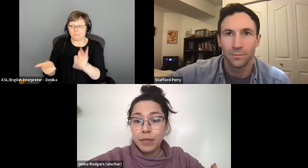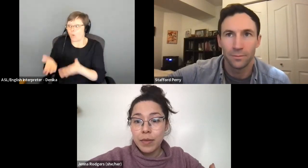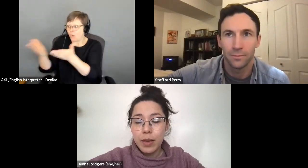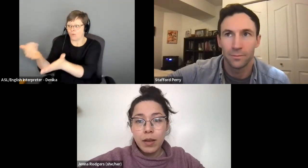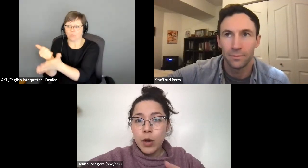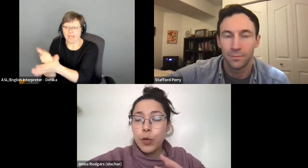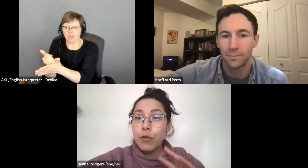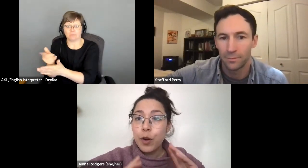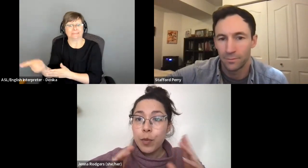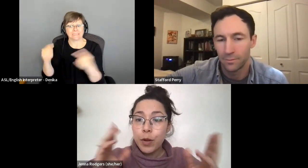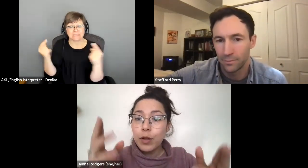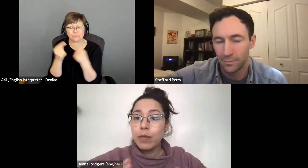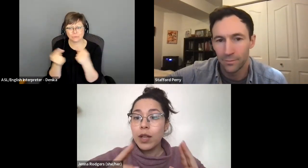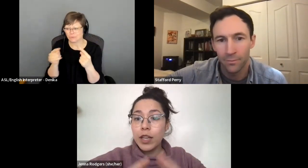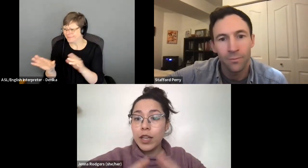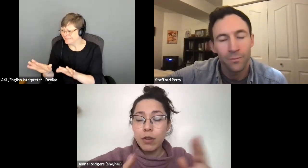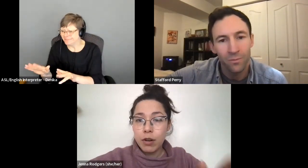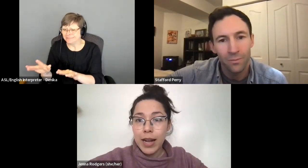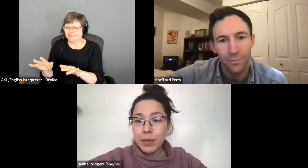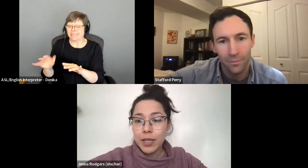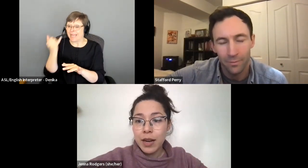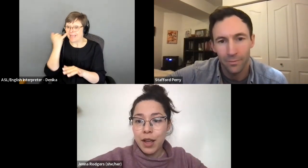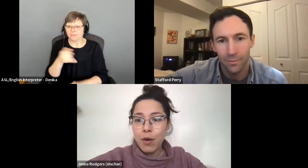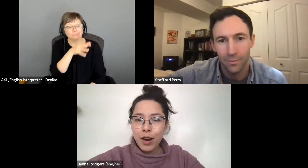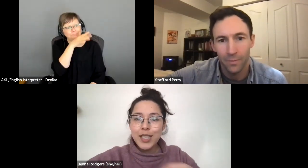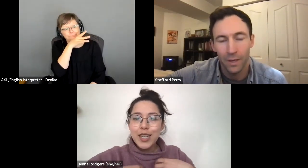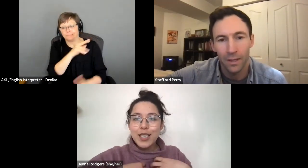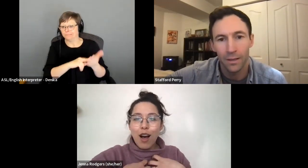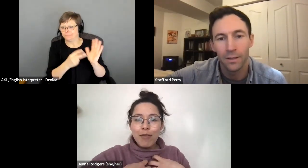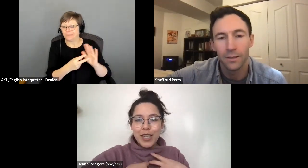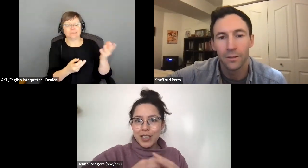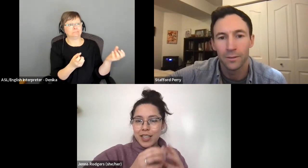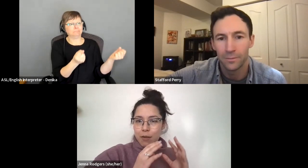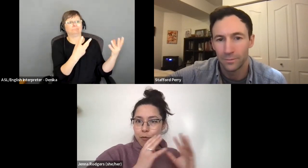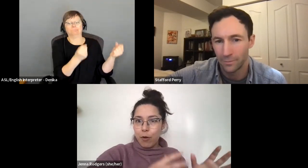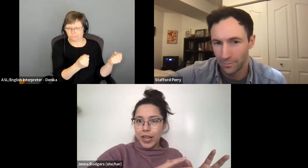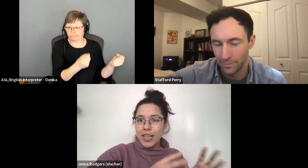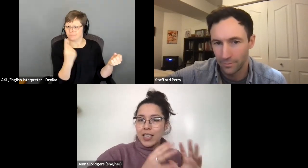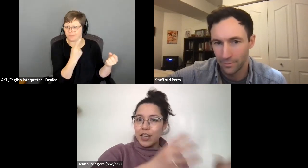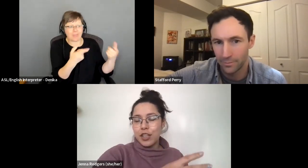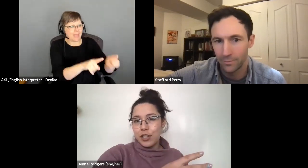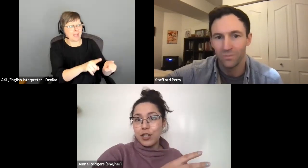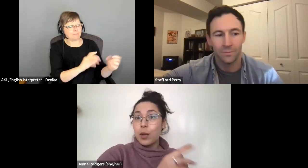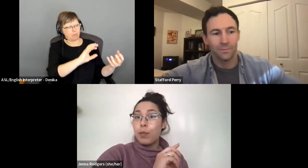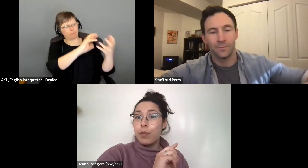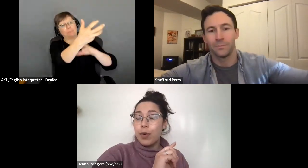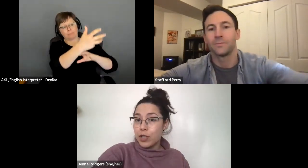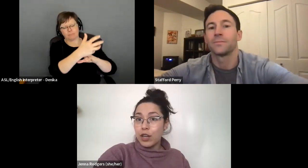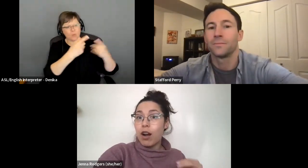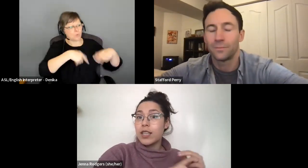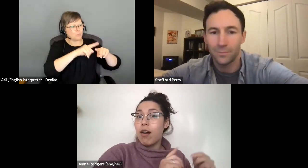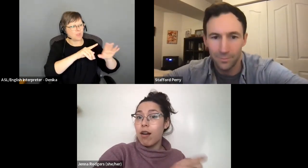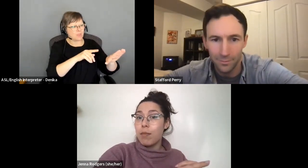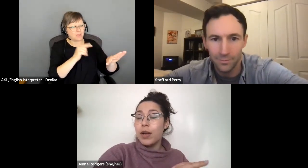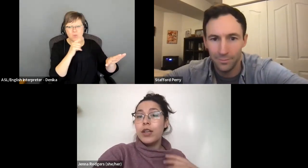injured. With a verbal collision or harassment scenario, our instincts often tend to give focus and attention to the